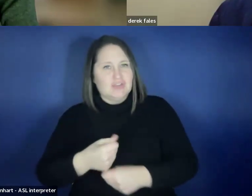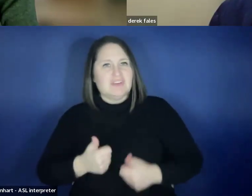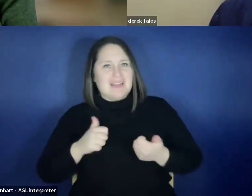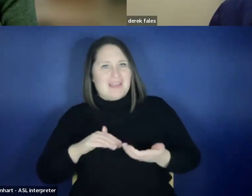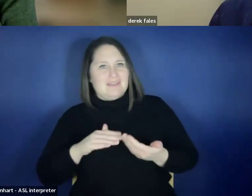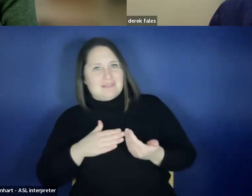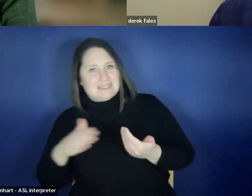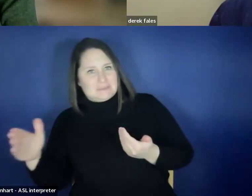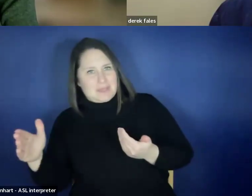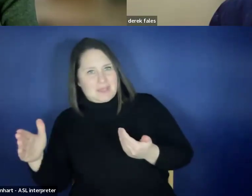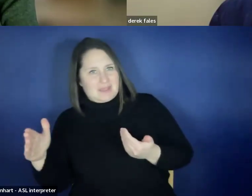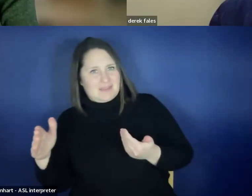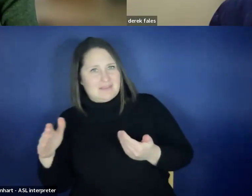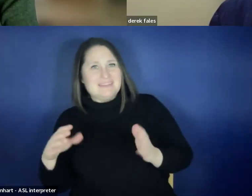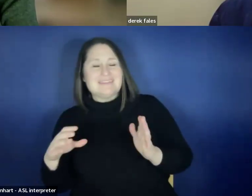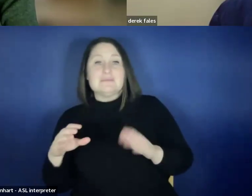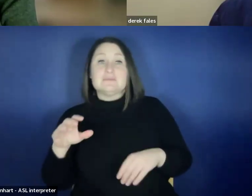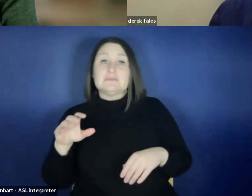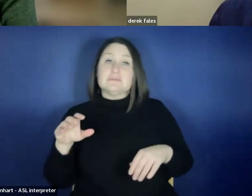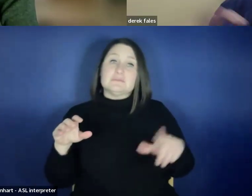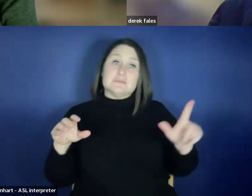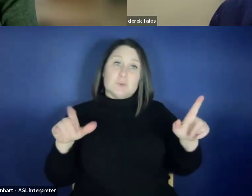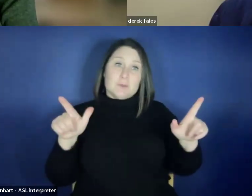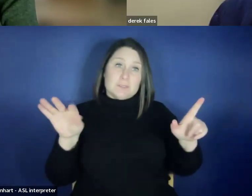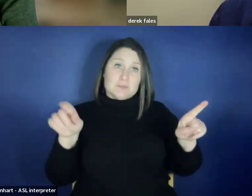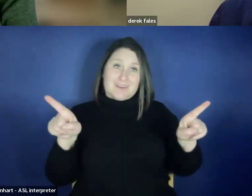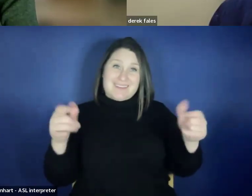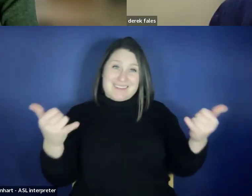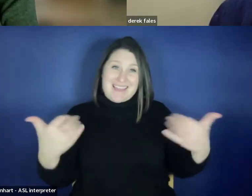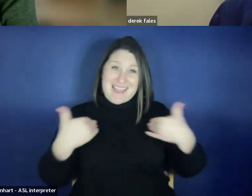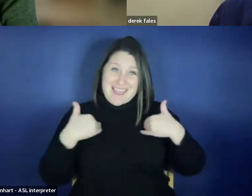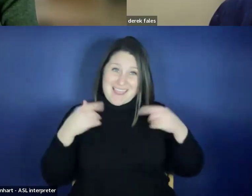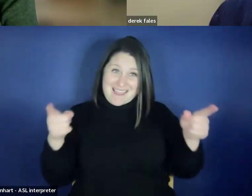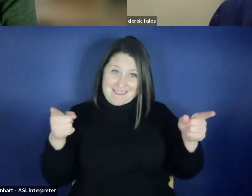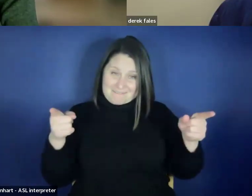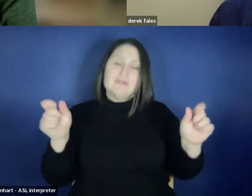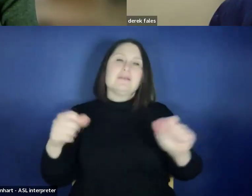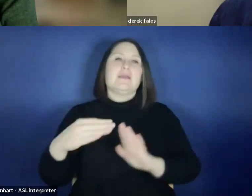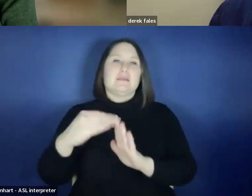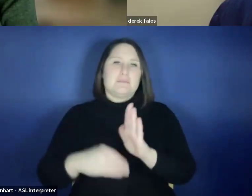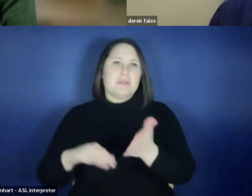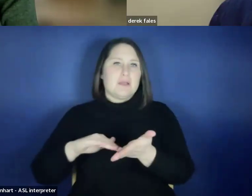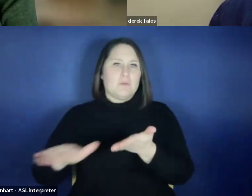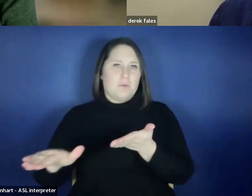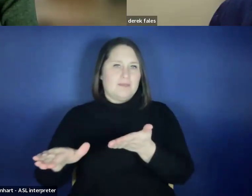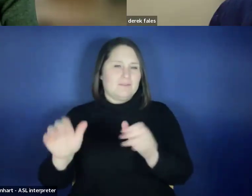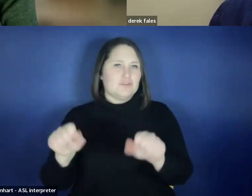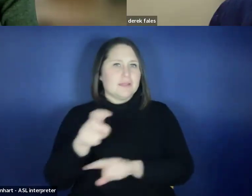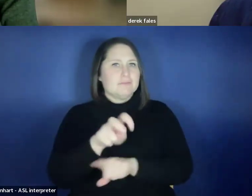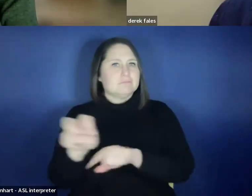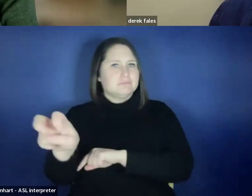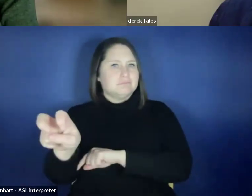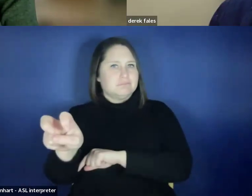is where, if you're on Section 21 or 29, you would be able to apply for a waiver slot. So the